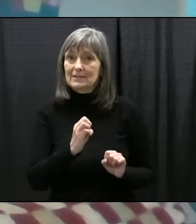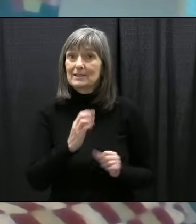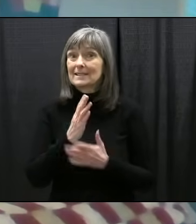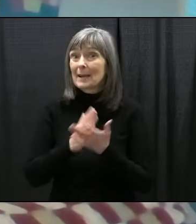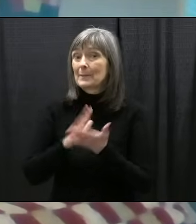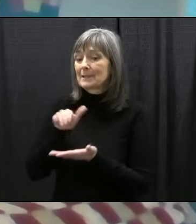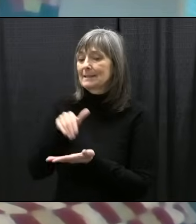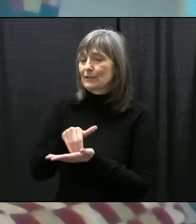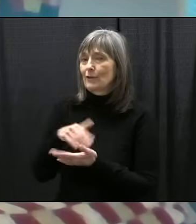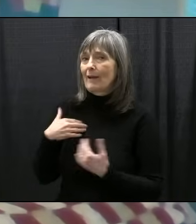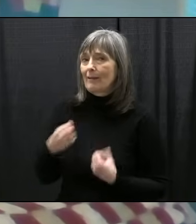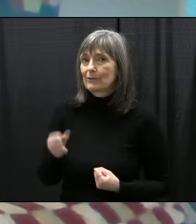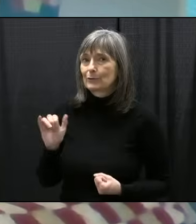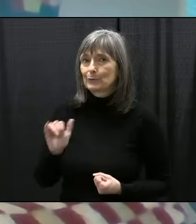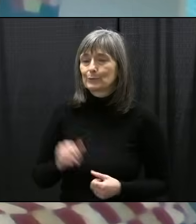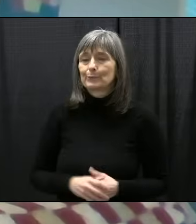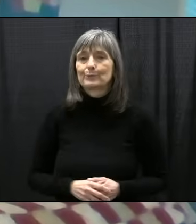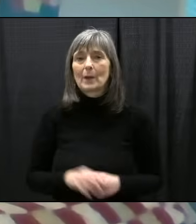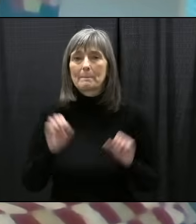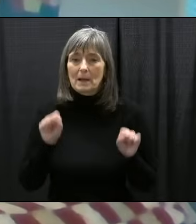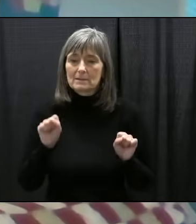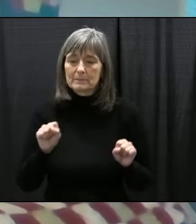Health.